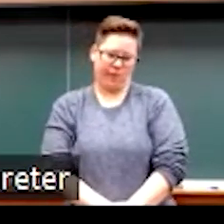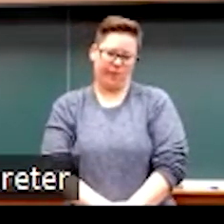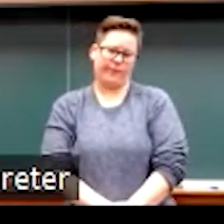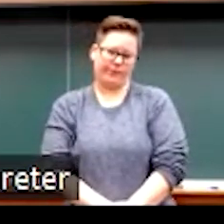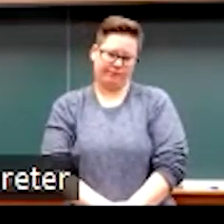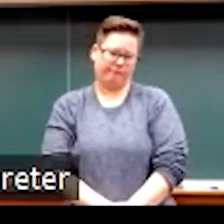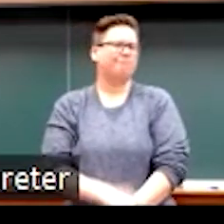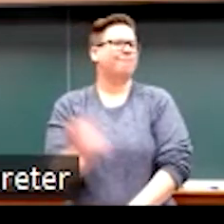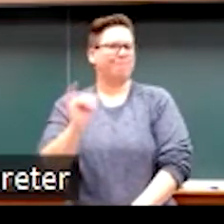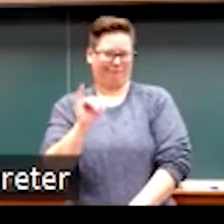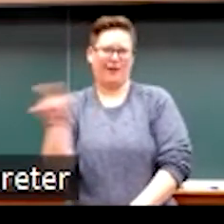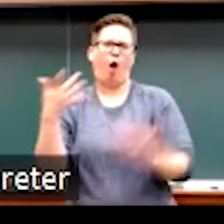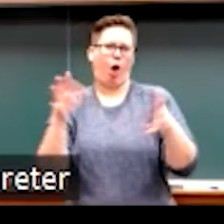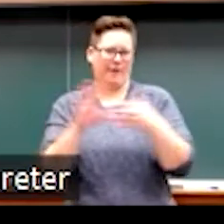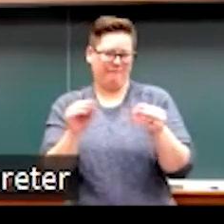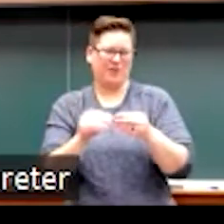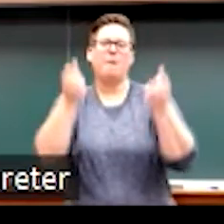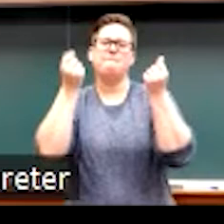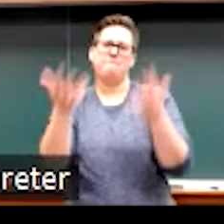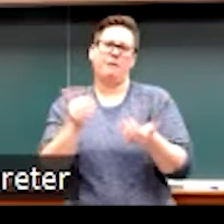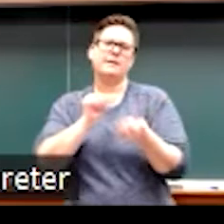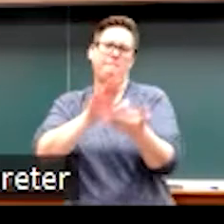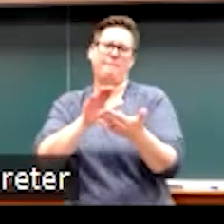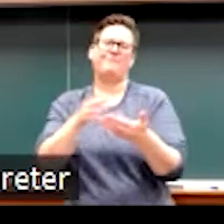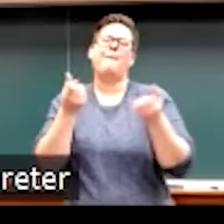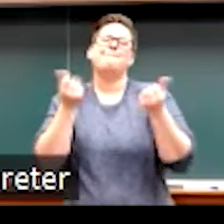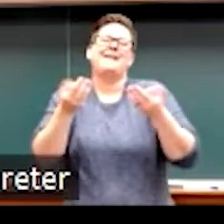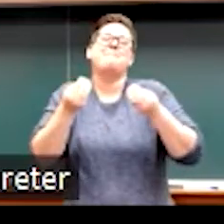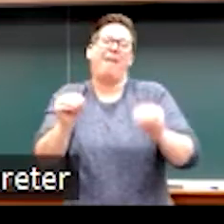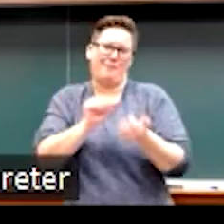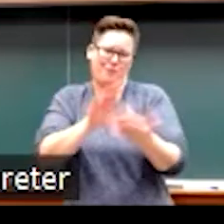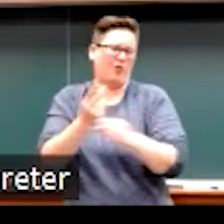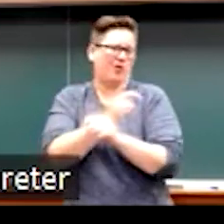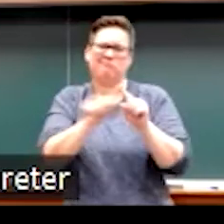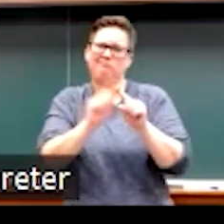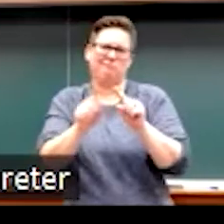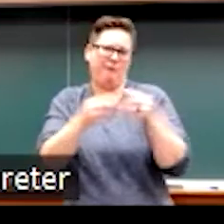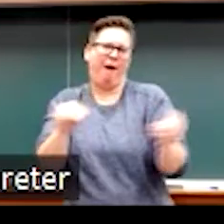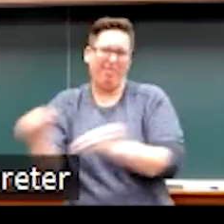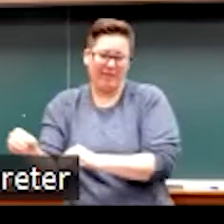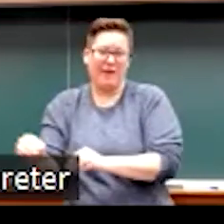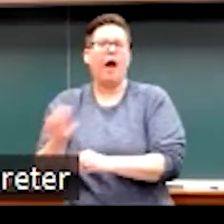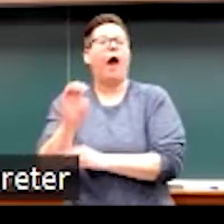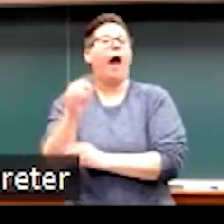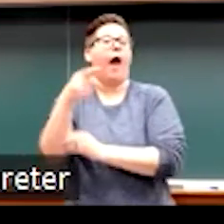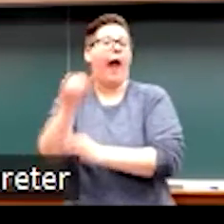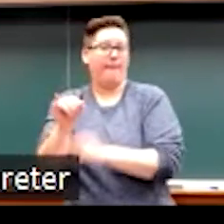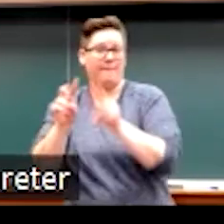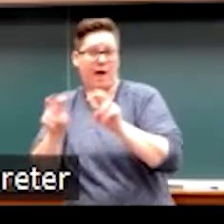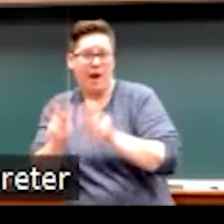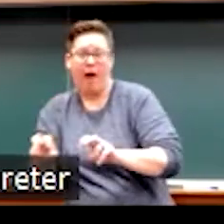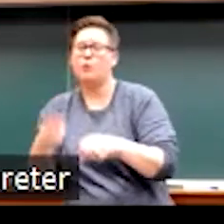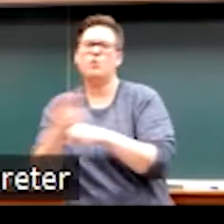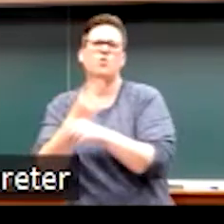So just like Dr. Lee mentioned, this is a multi-method approach. Well, that means we use a variety of methods in these studies. We do epidemiological